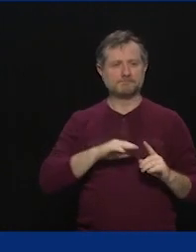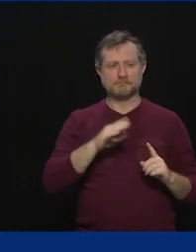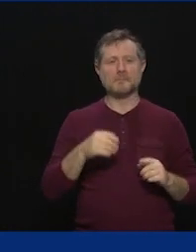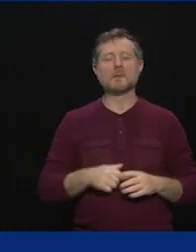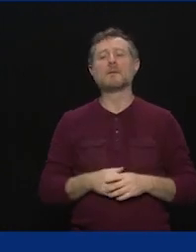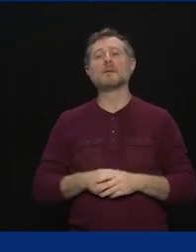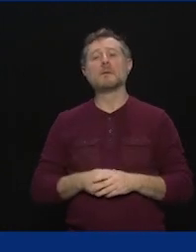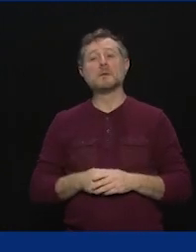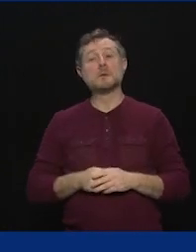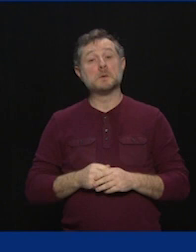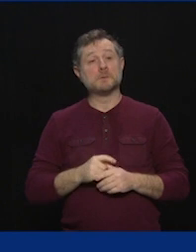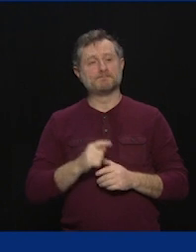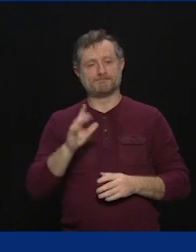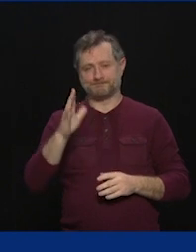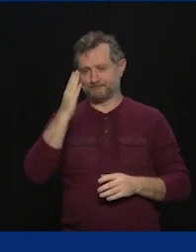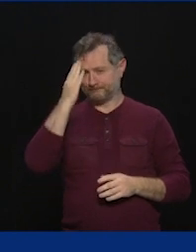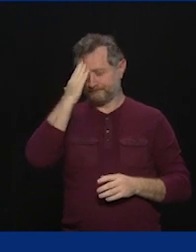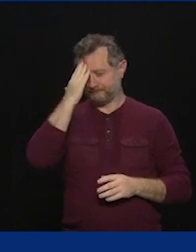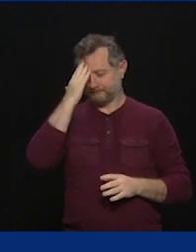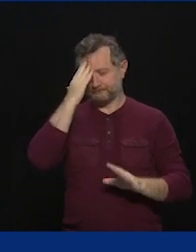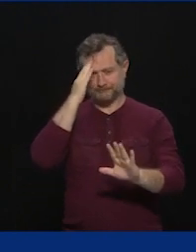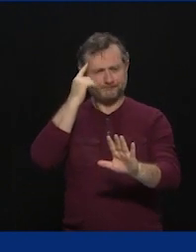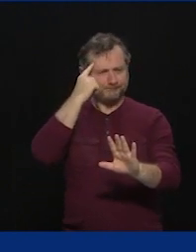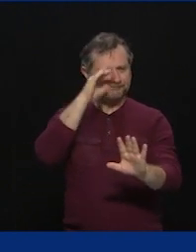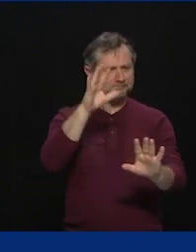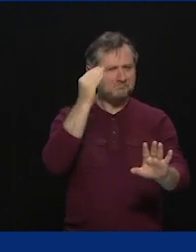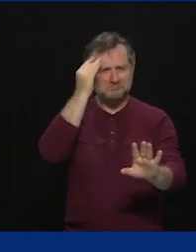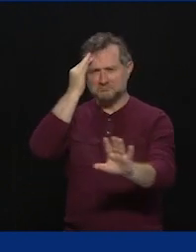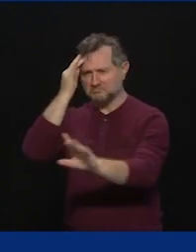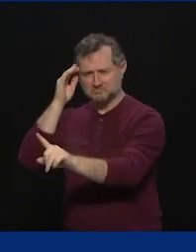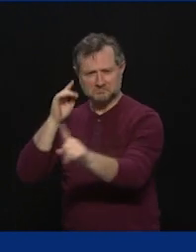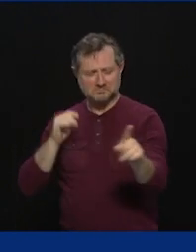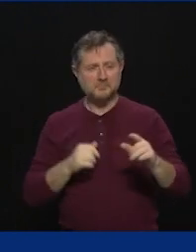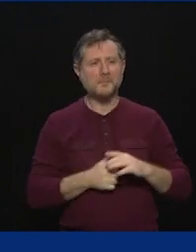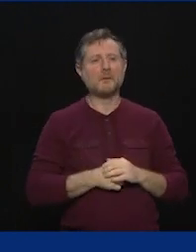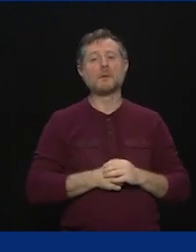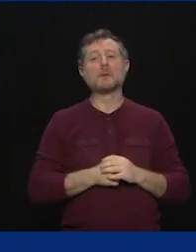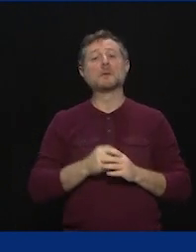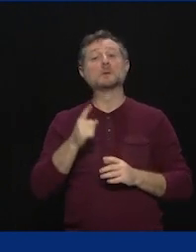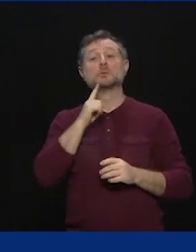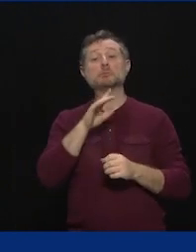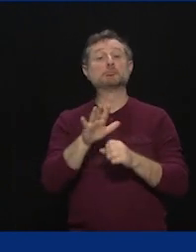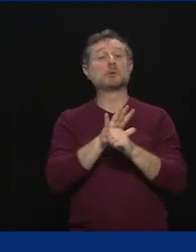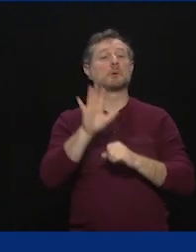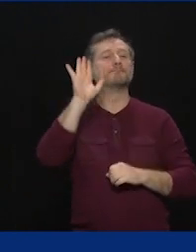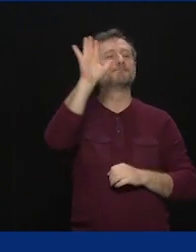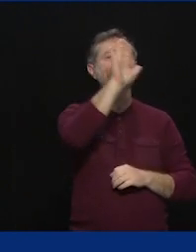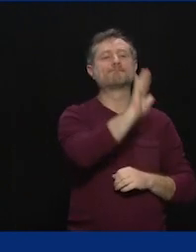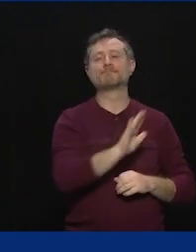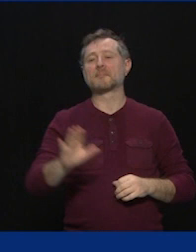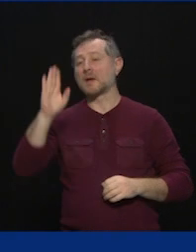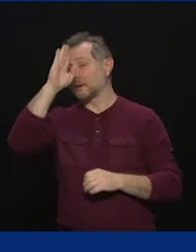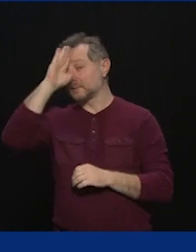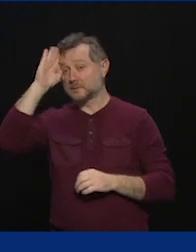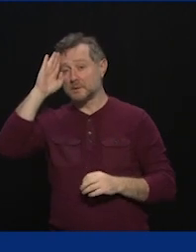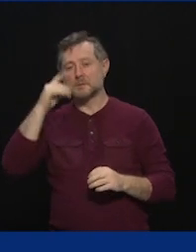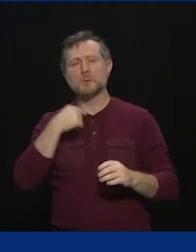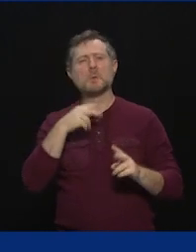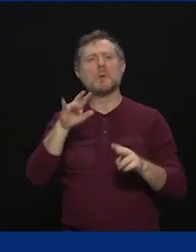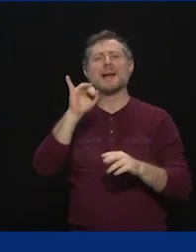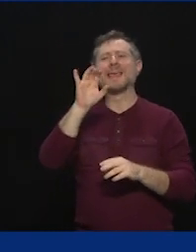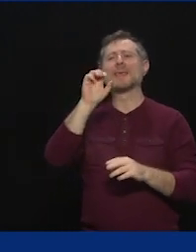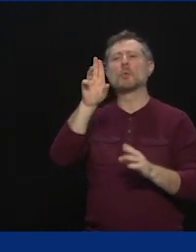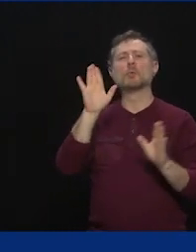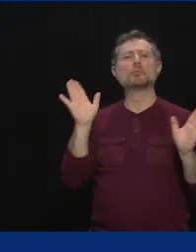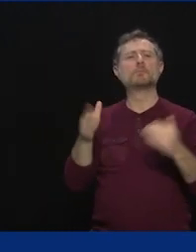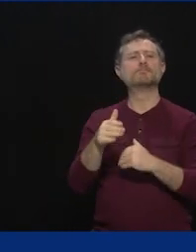much on our minds. Regional hospitalizations. We're watching the ICU beds, but